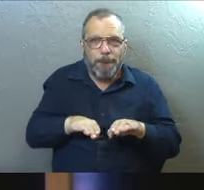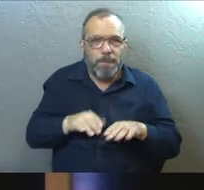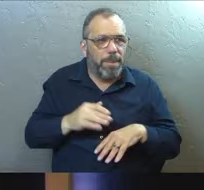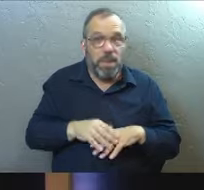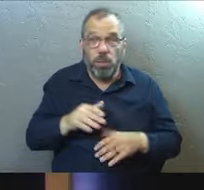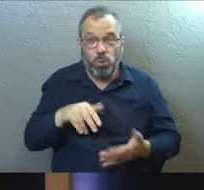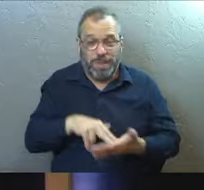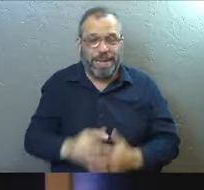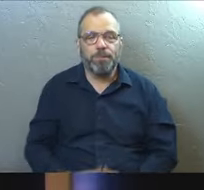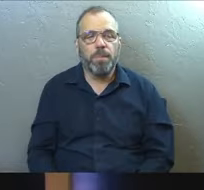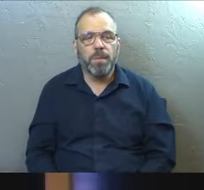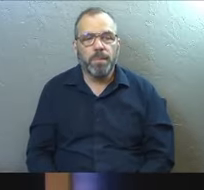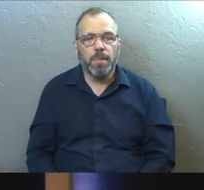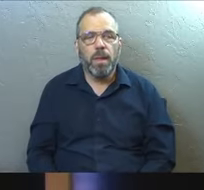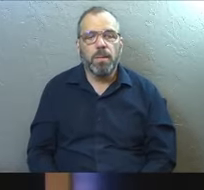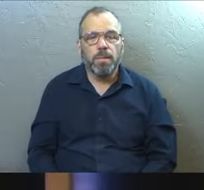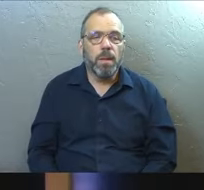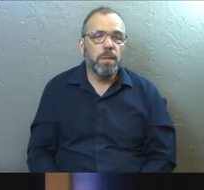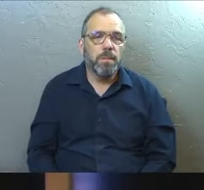in worship, you know?